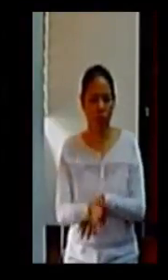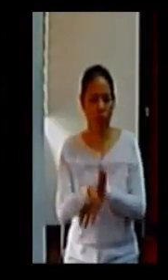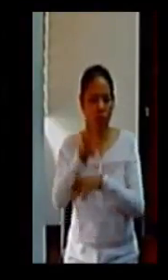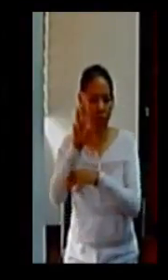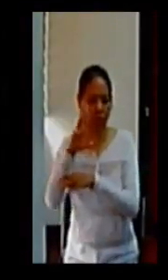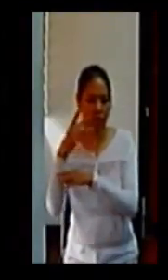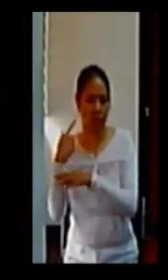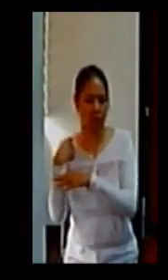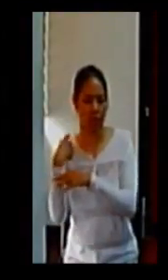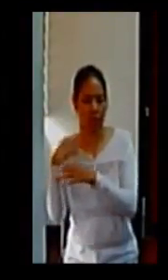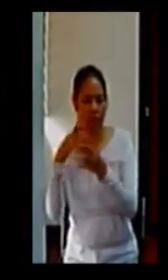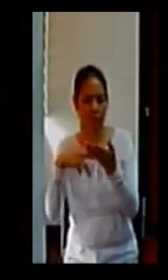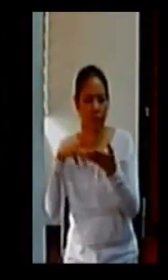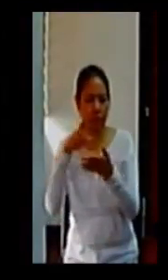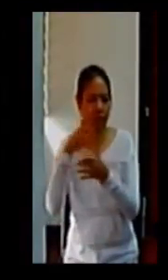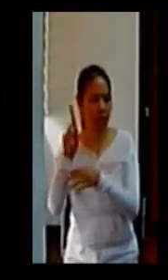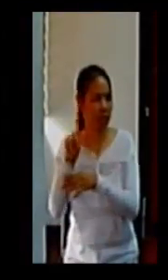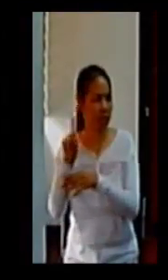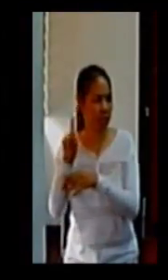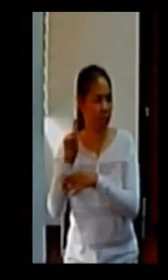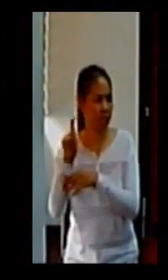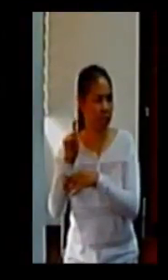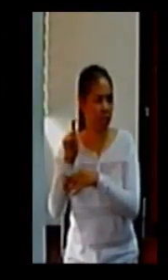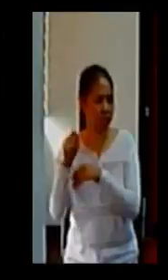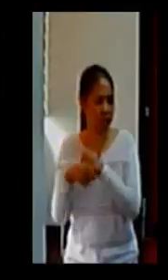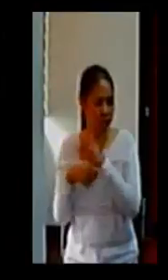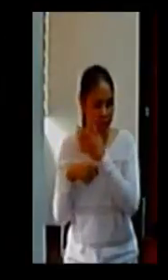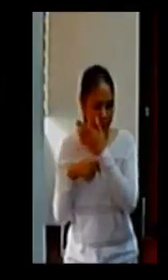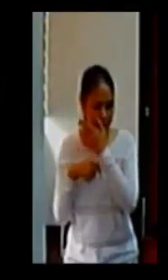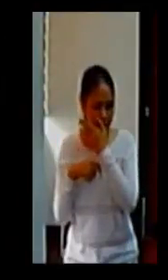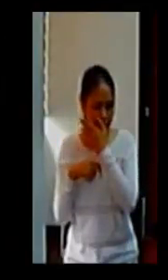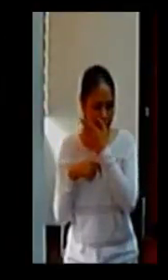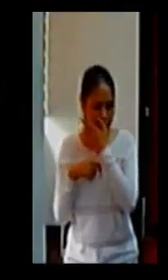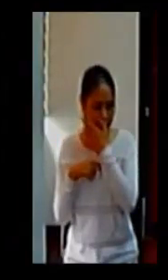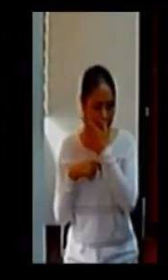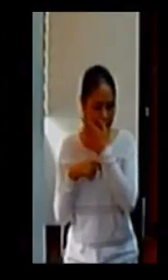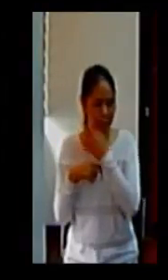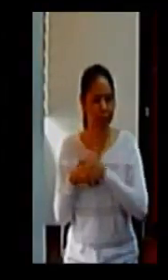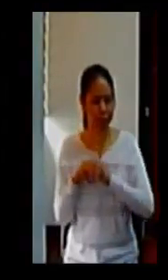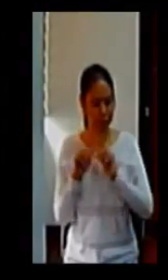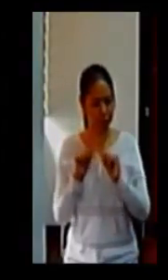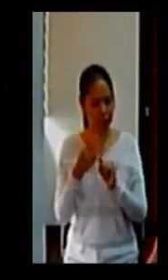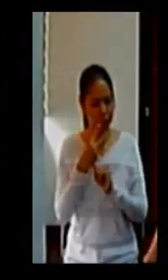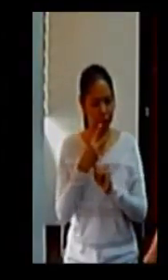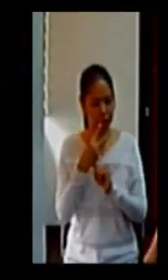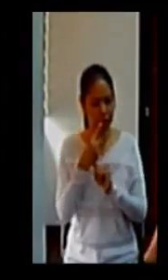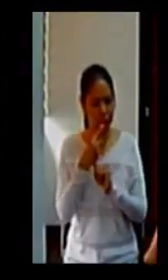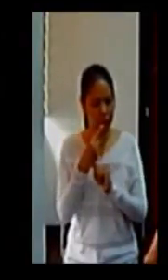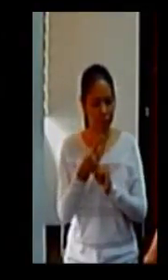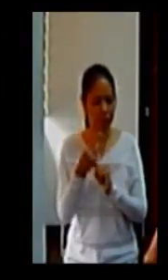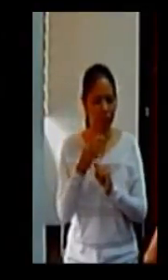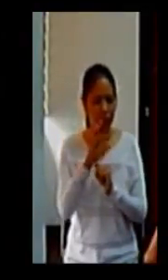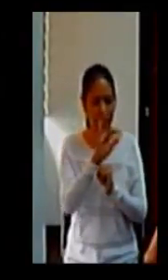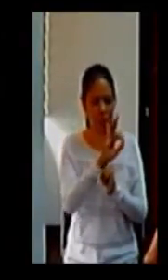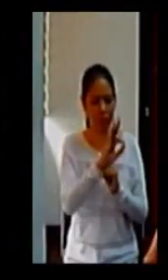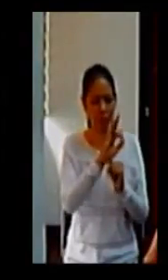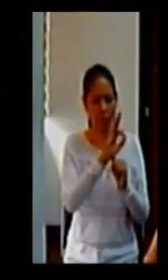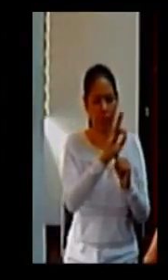have terraces. Mm. And could you say that these 9 municipalities